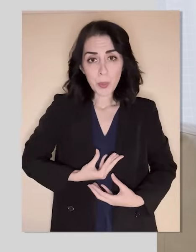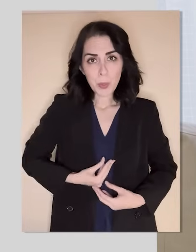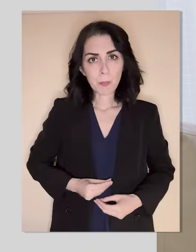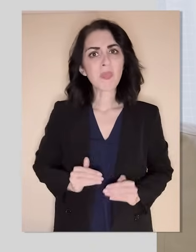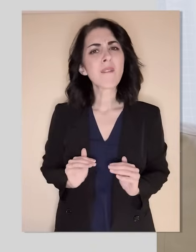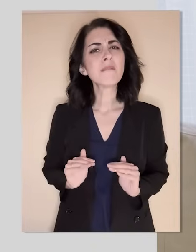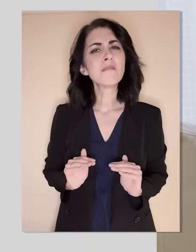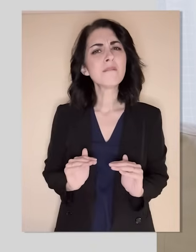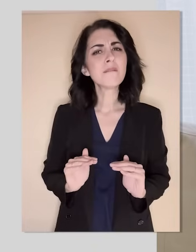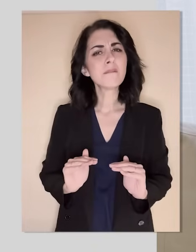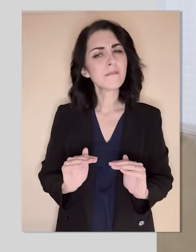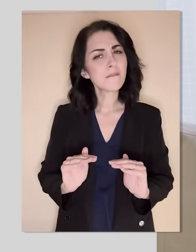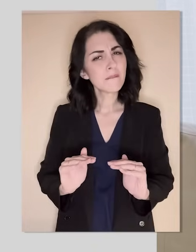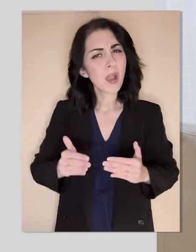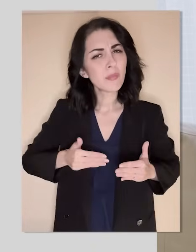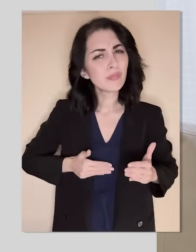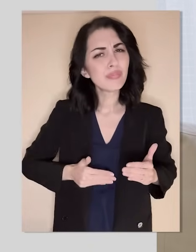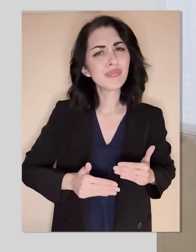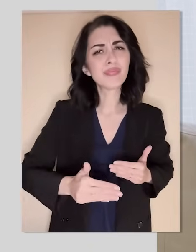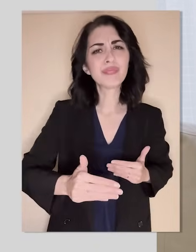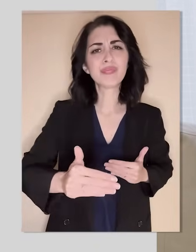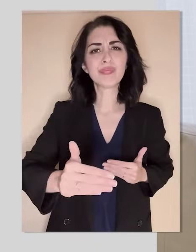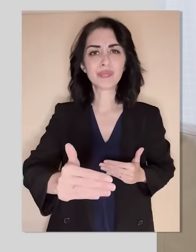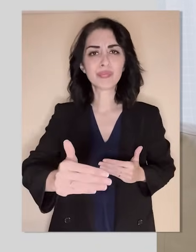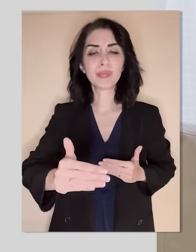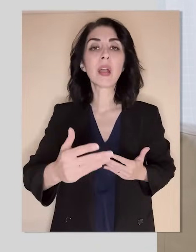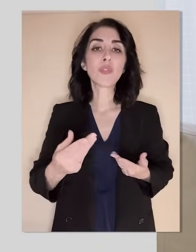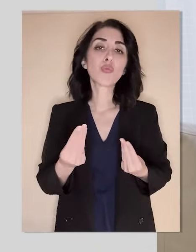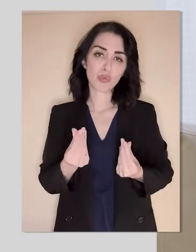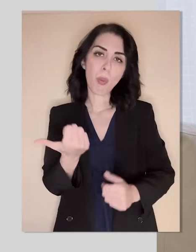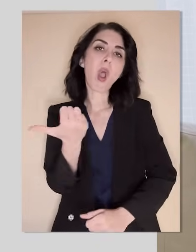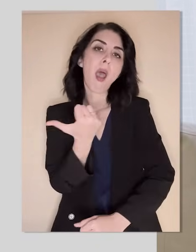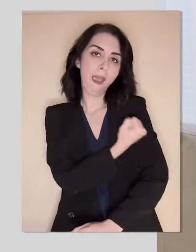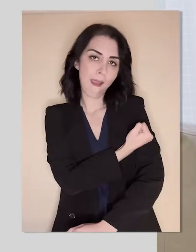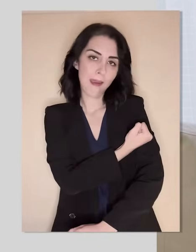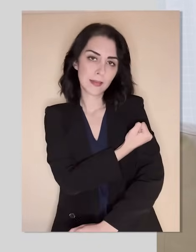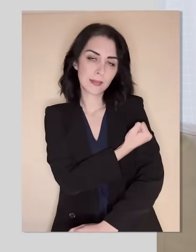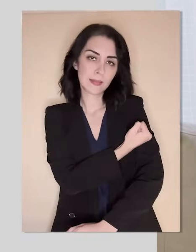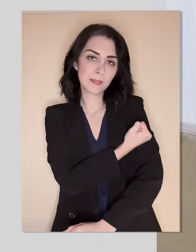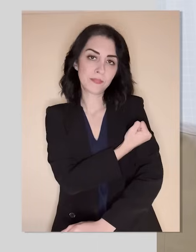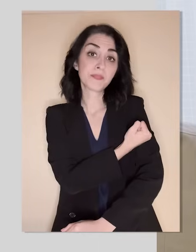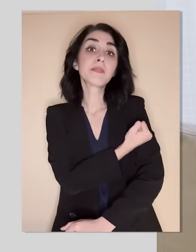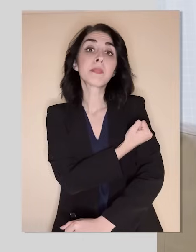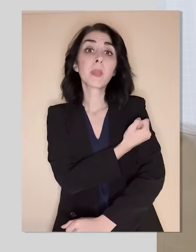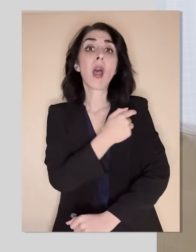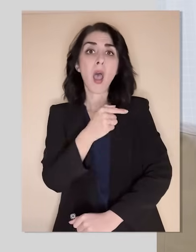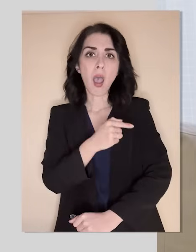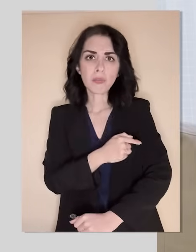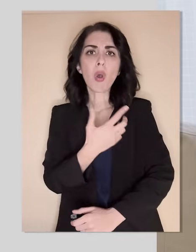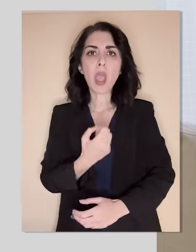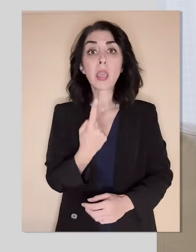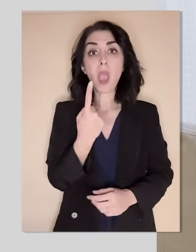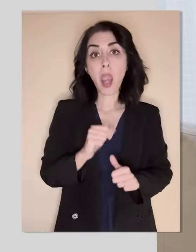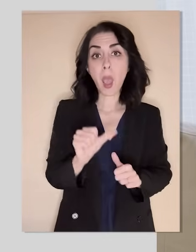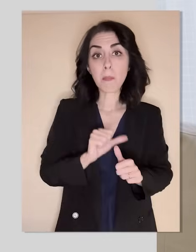molecule, so you need to inject it. And when you inject it, it's going to work for at least 1 month